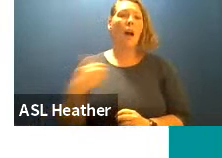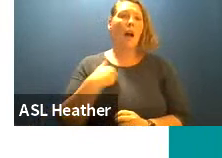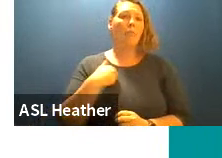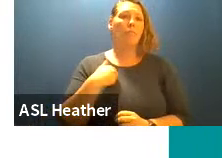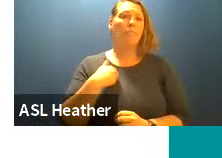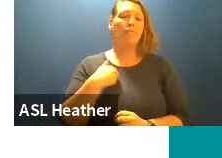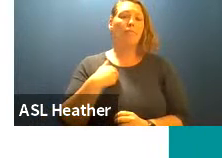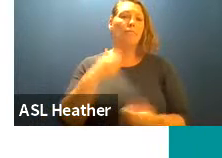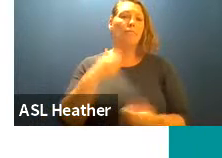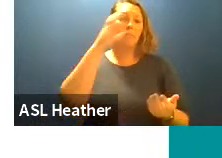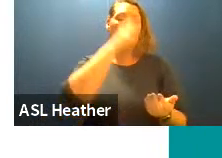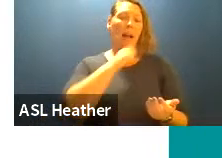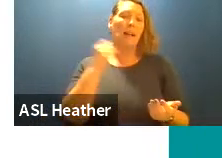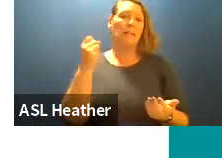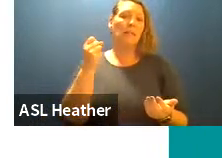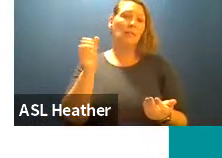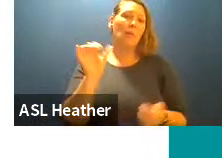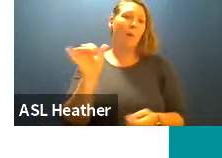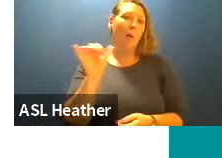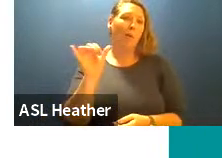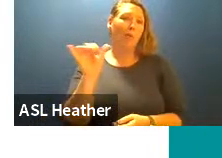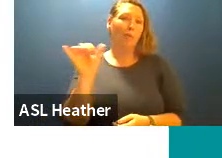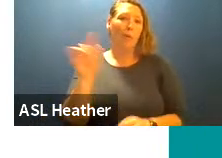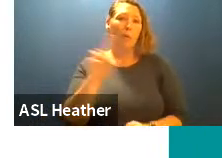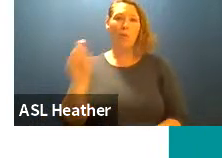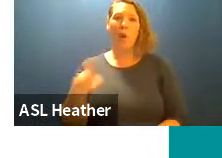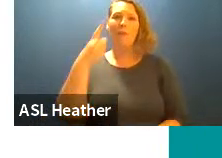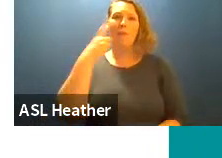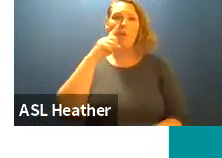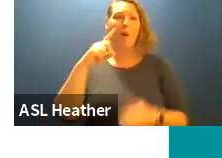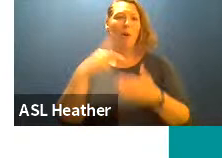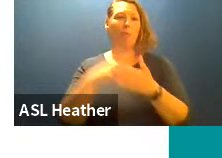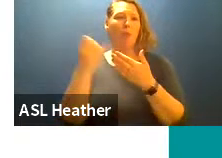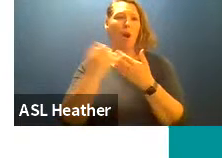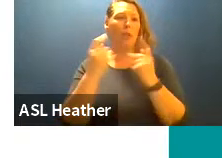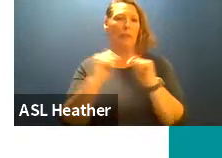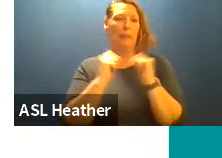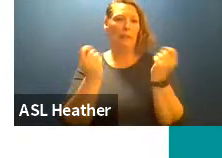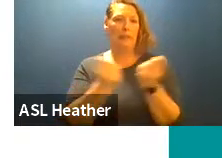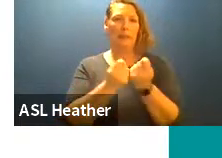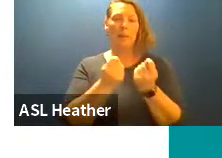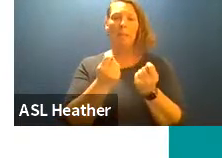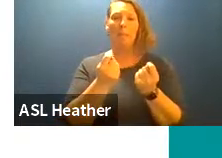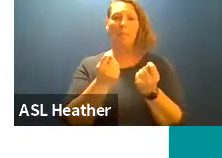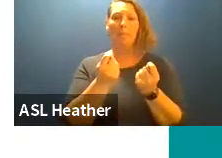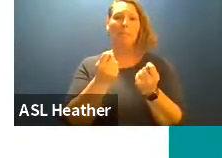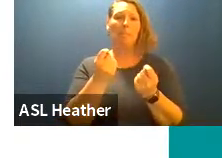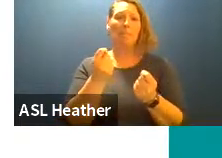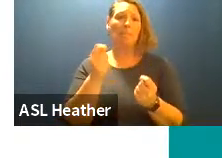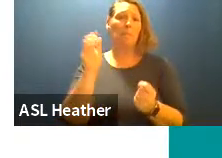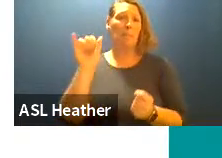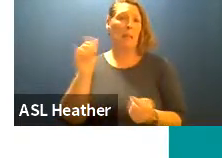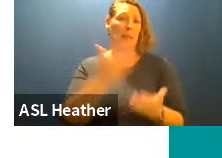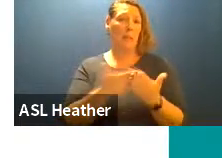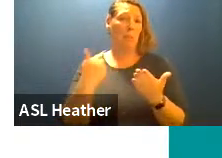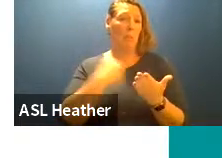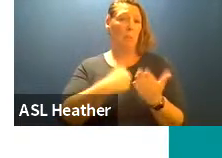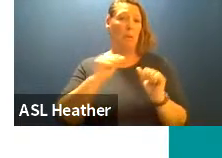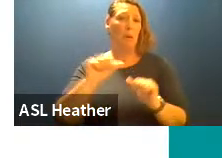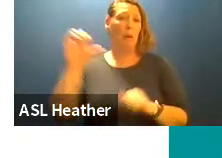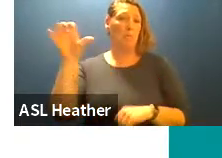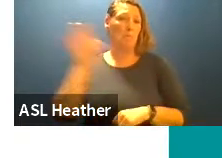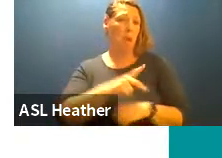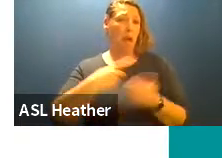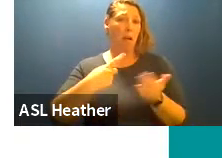So I guess it's also a question for the project team. If that's an item we can come back to one of the